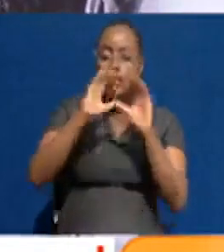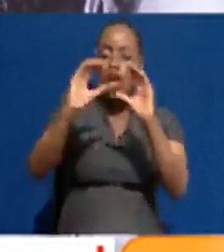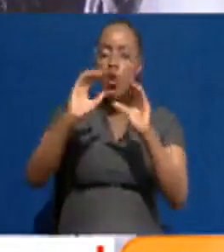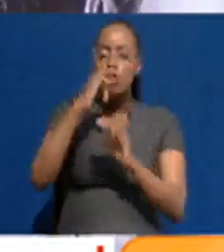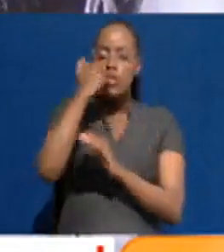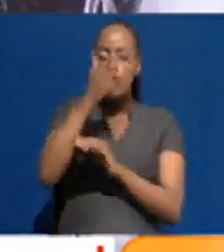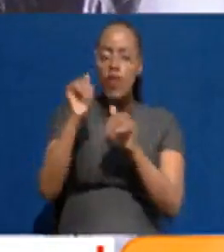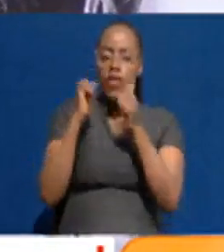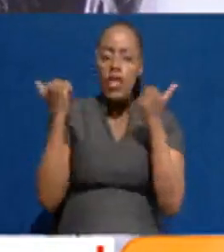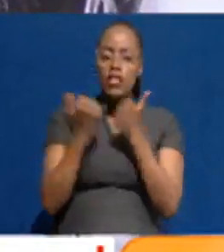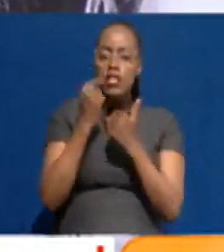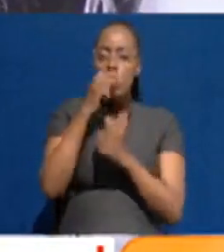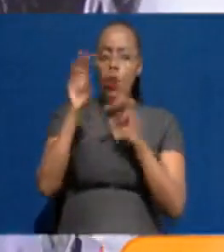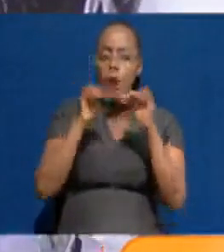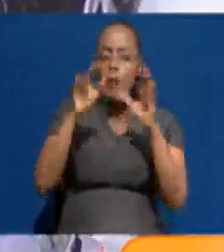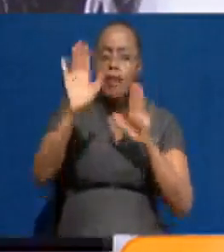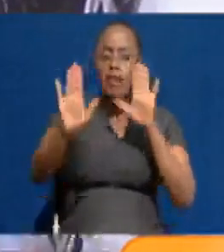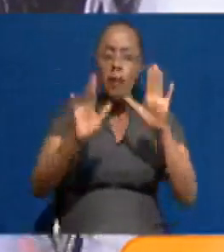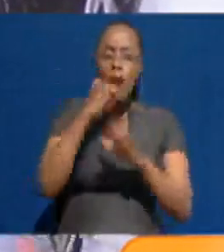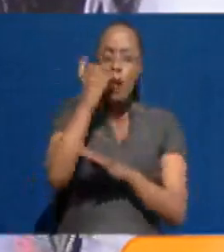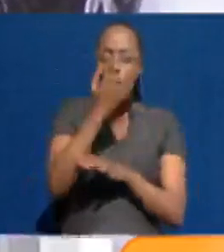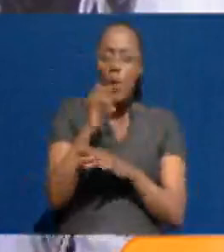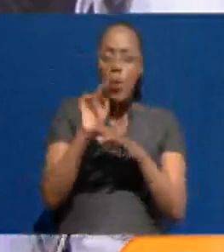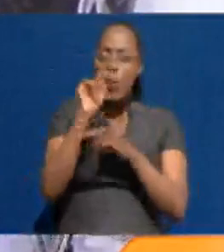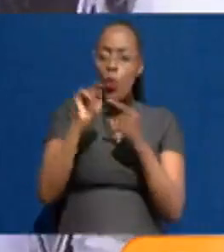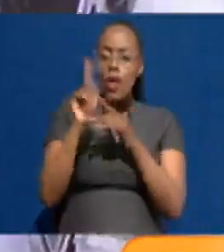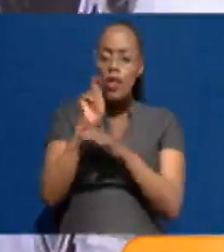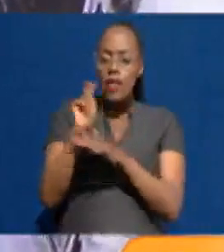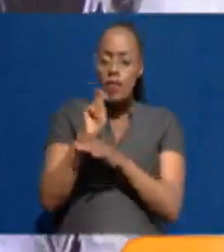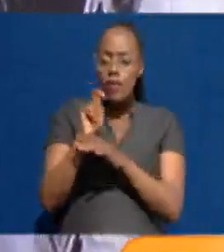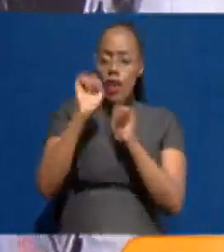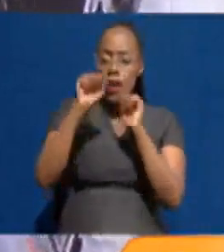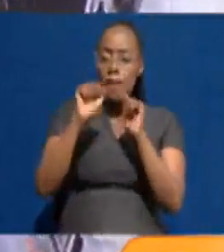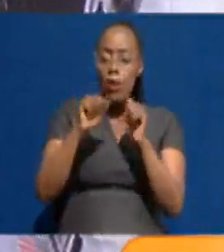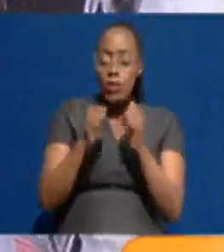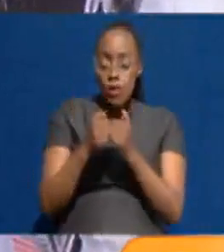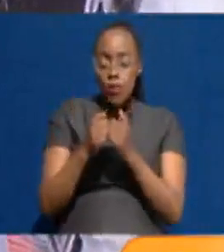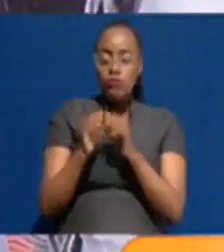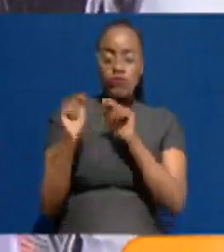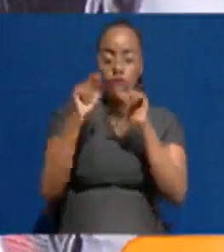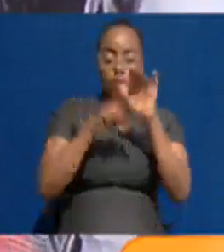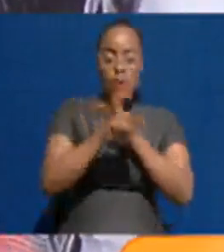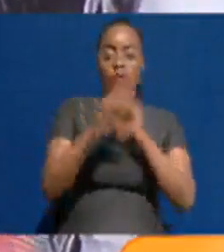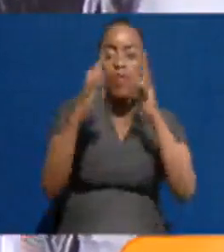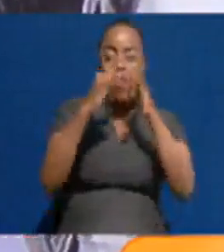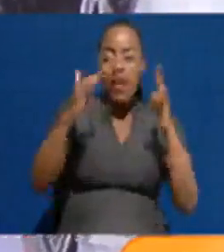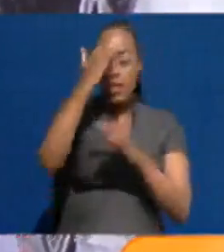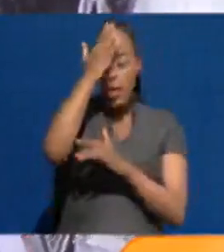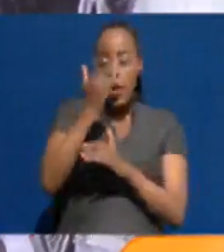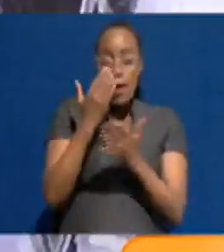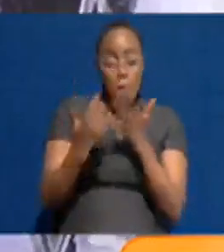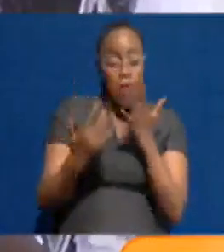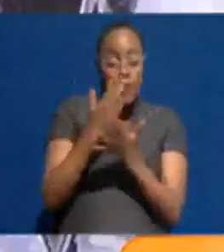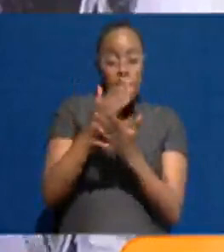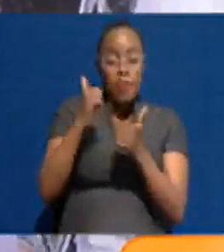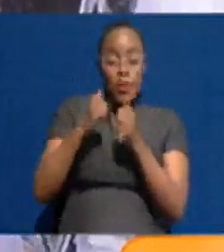are their agents? Who are their managers? What time do they train? So that we can then now be able to raid in on those camps, because maybe it is something